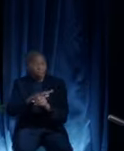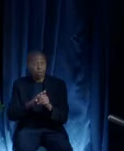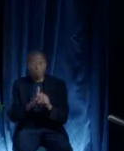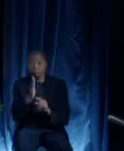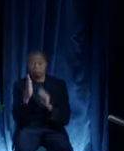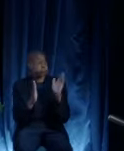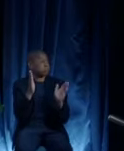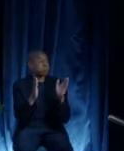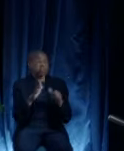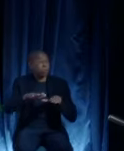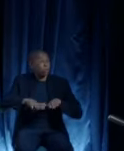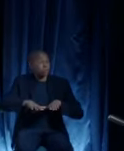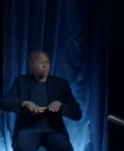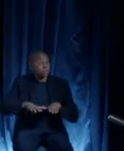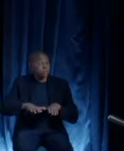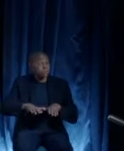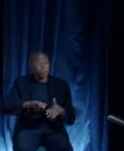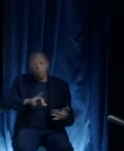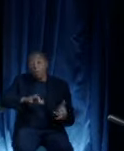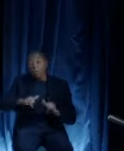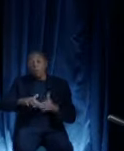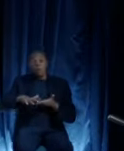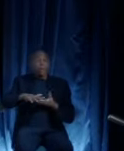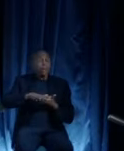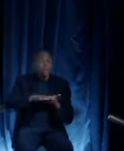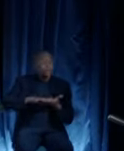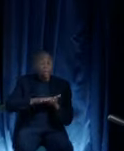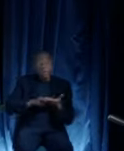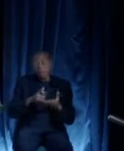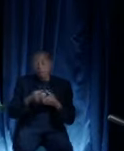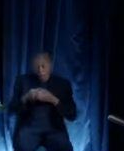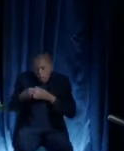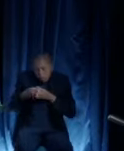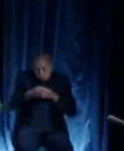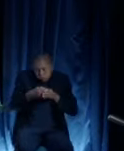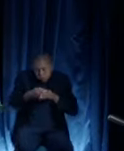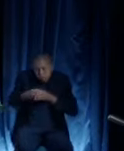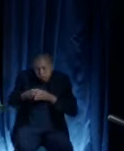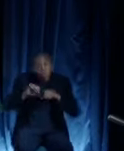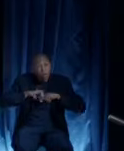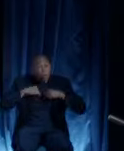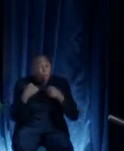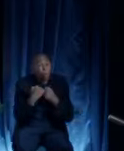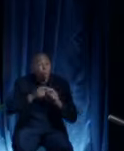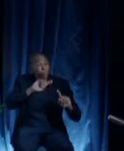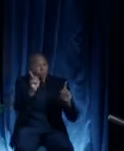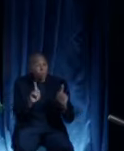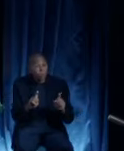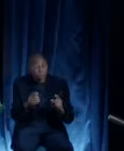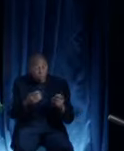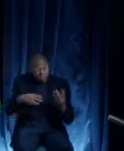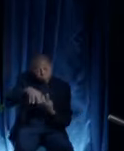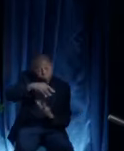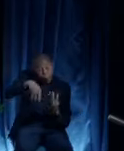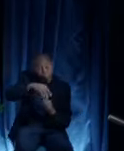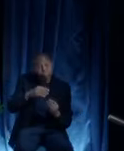Or they will mean a loose grouping of people, of families, of their connections, which is the court.